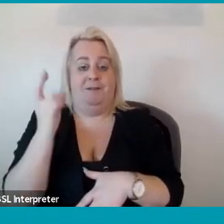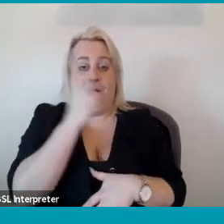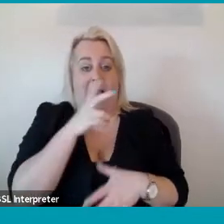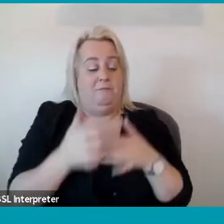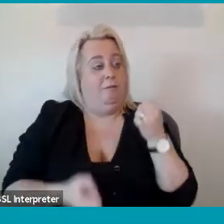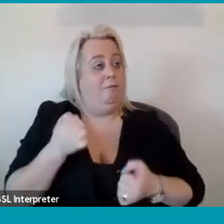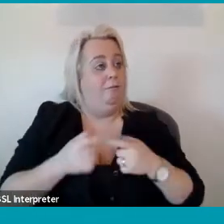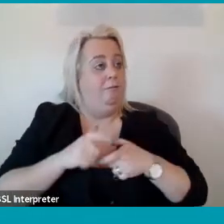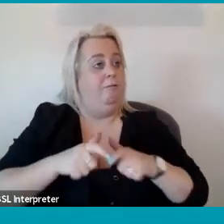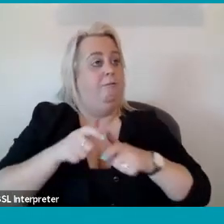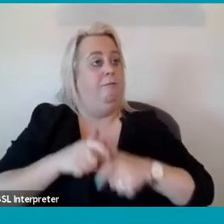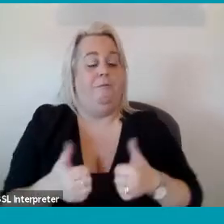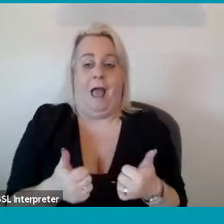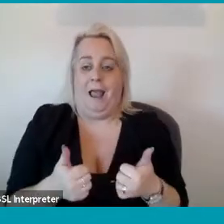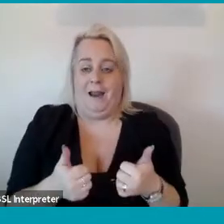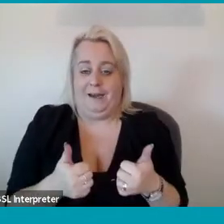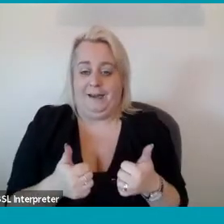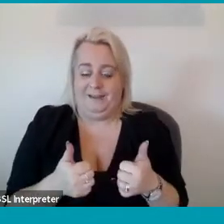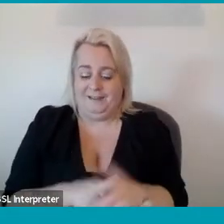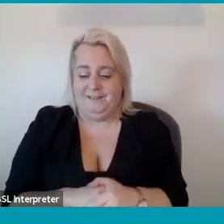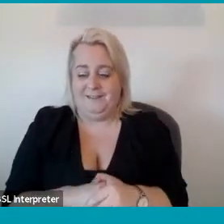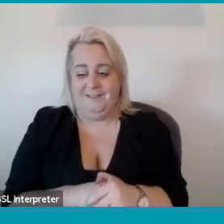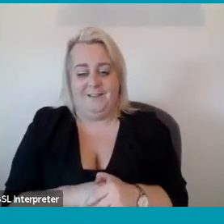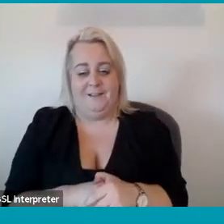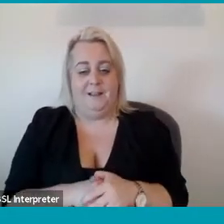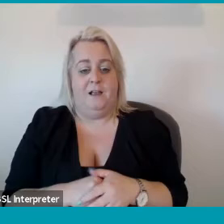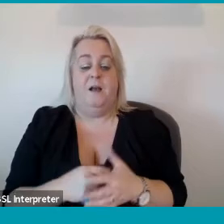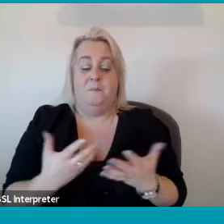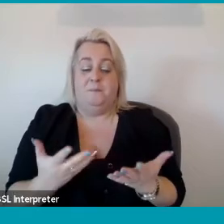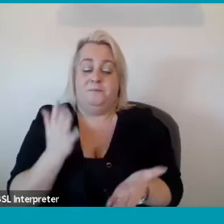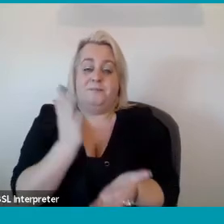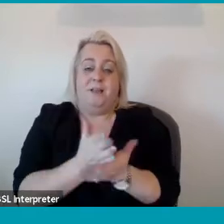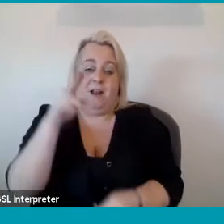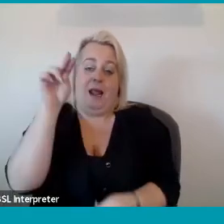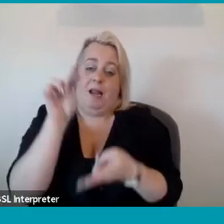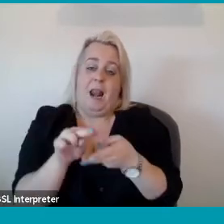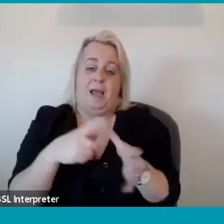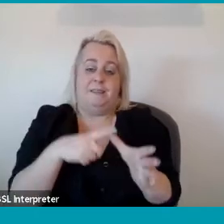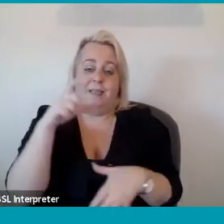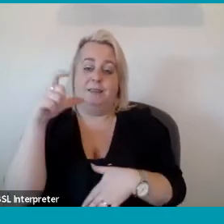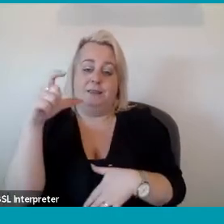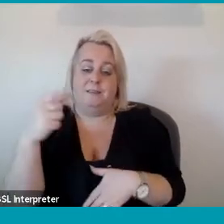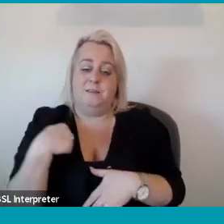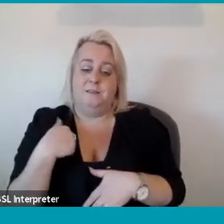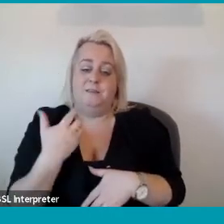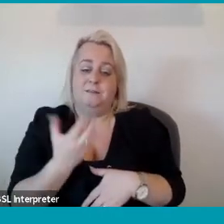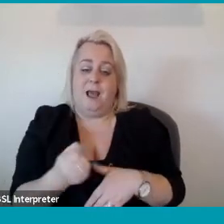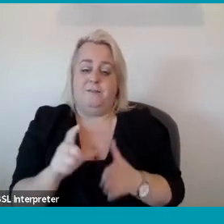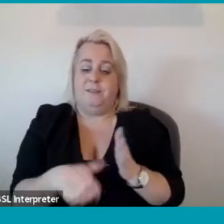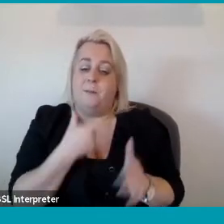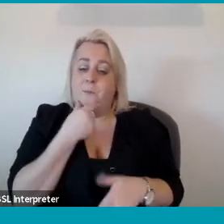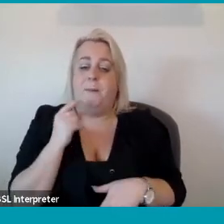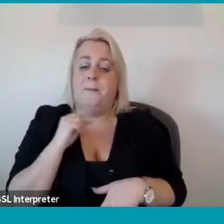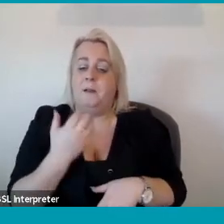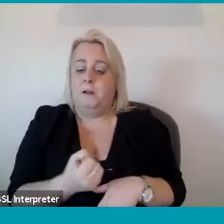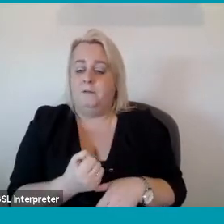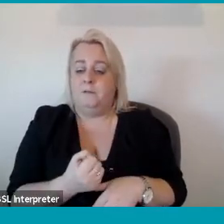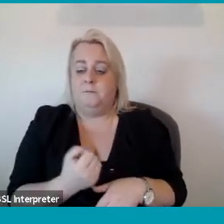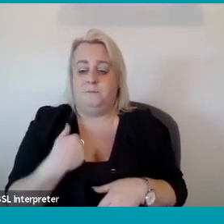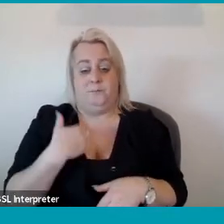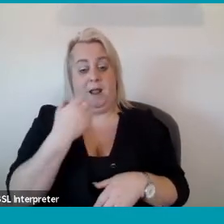good. But generally speaking, we do have fewer accidents. In my particular case, I have a very fragile spine, which